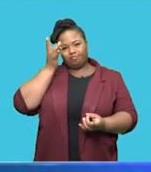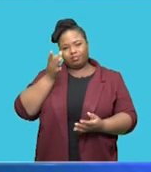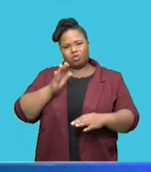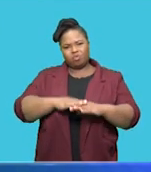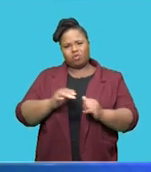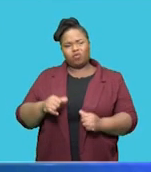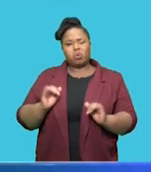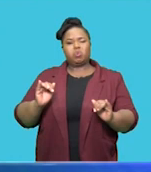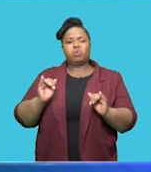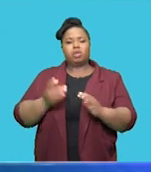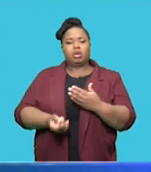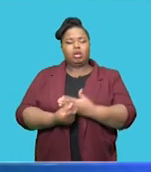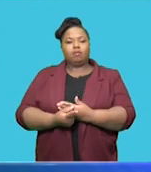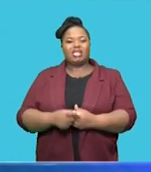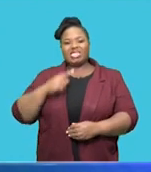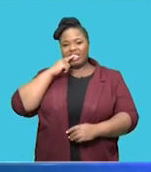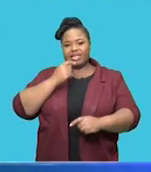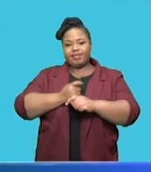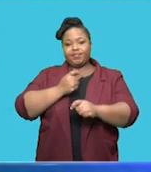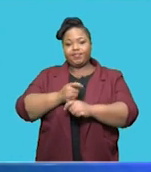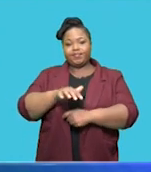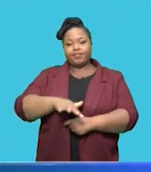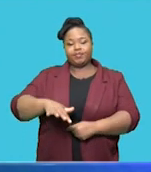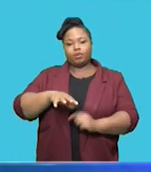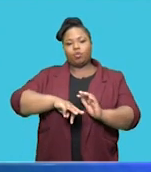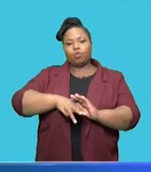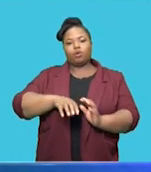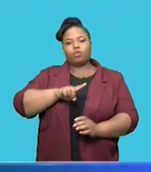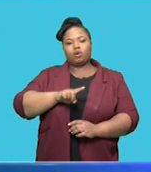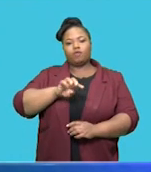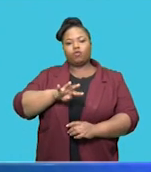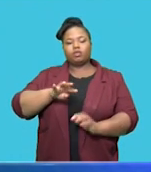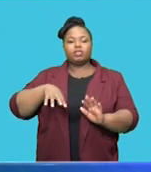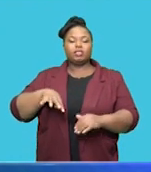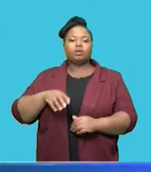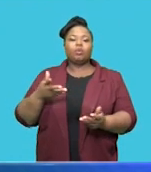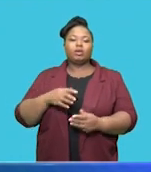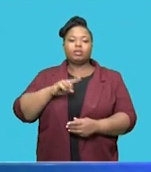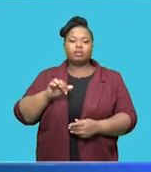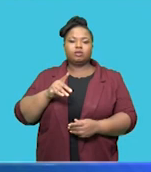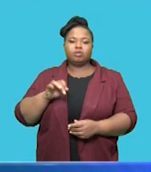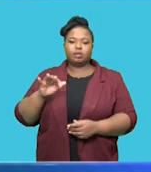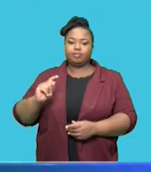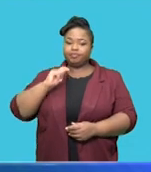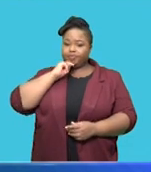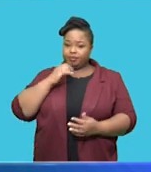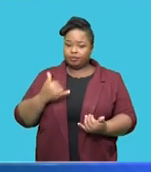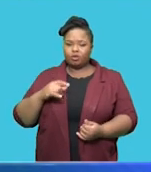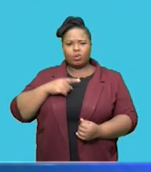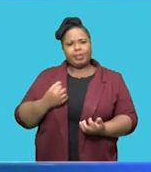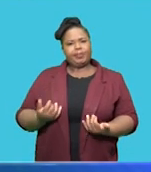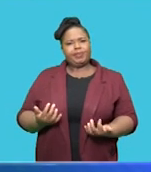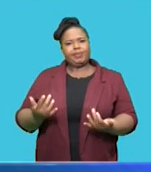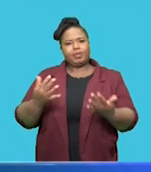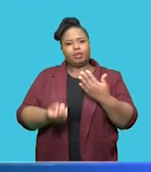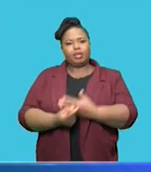lwentlekele ngexesha lasebusika kumatyotyombe aseZandspruit kuward 114 ngenjikalanga yanamhlanje. Oku kulandela isiganeko somlilo